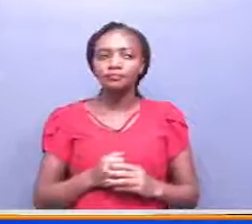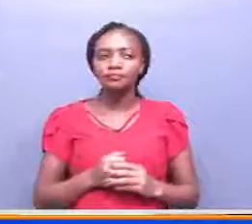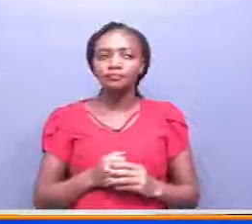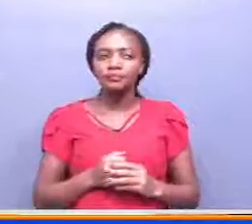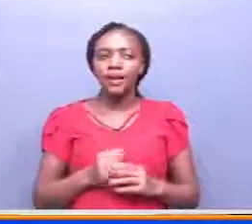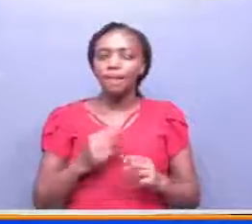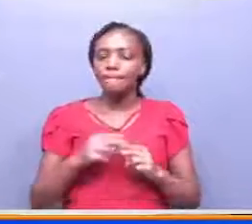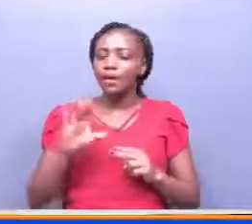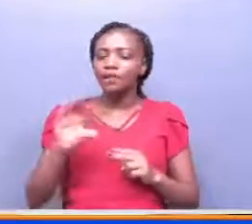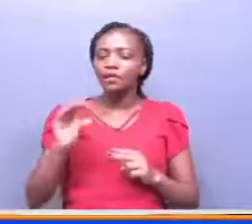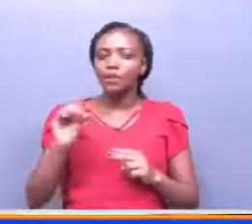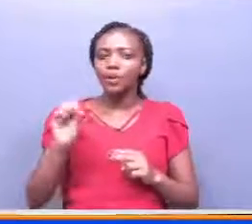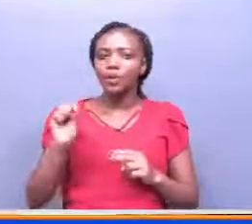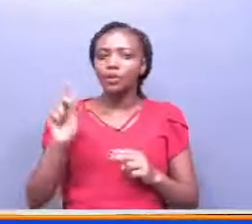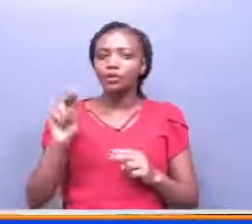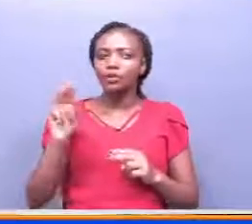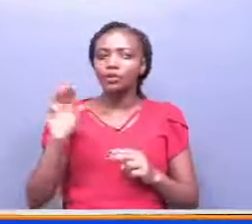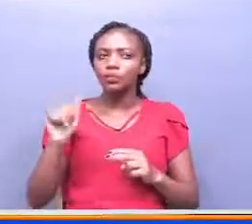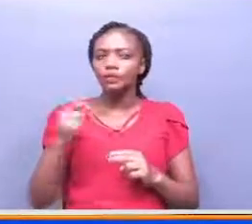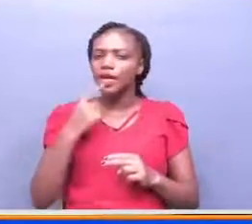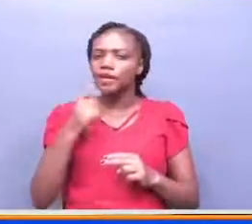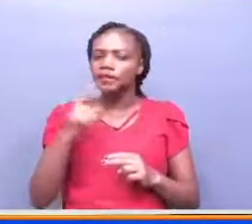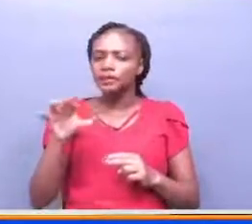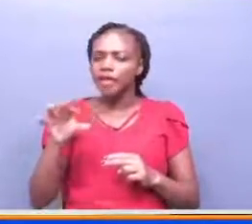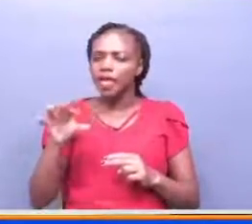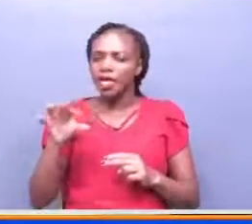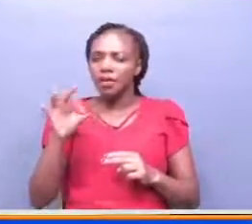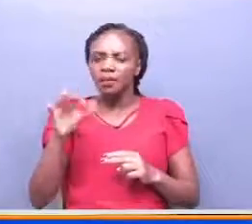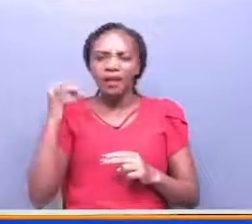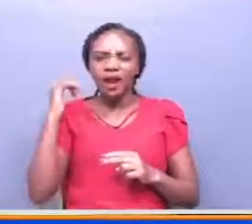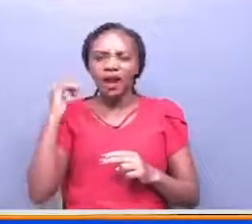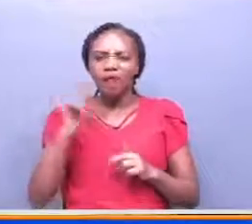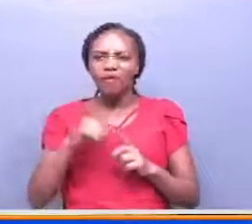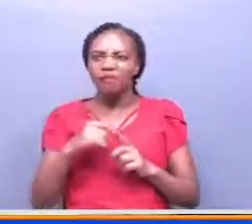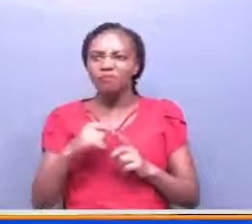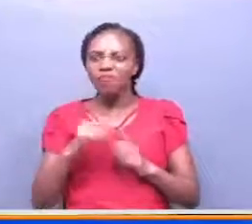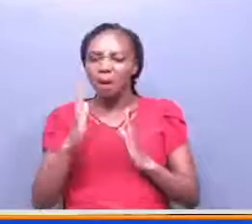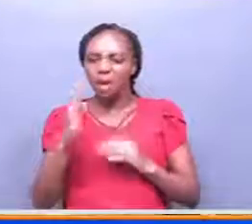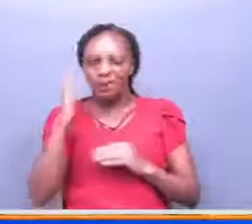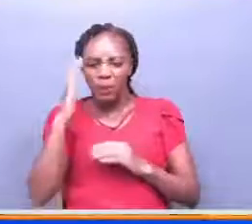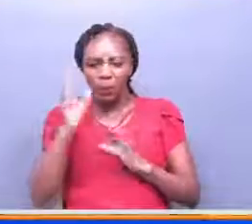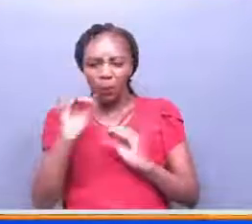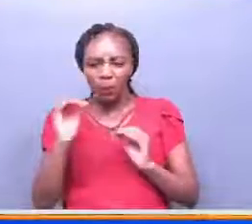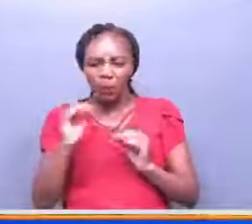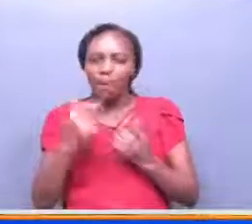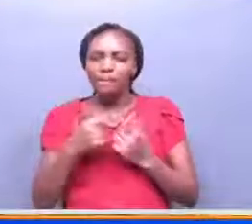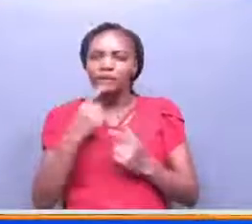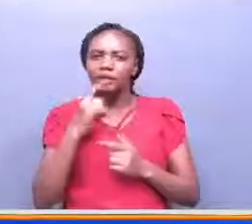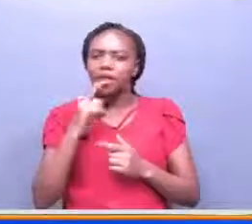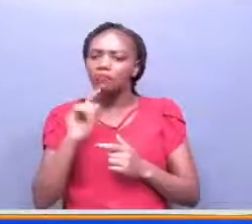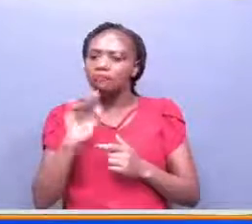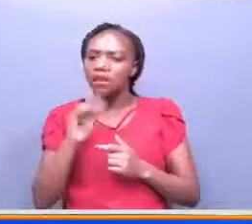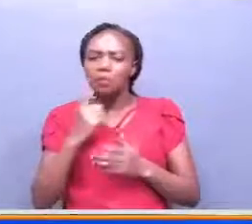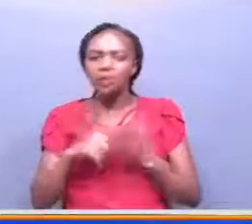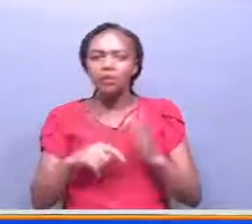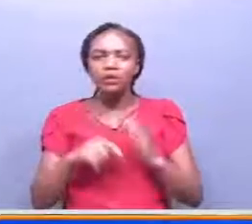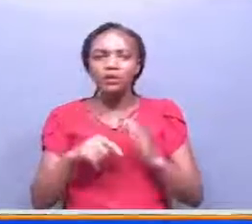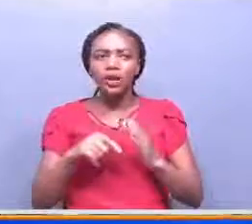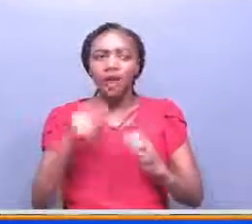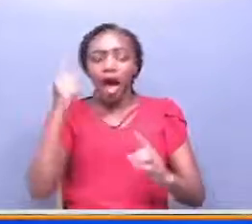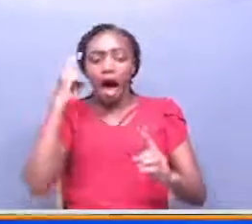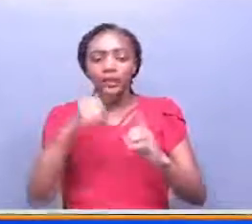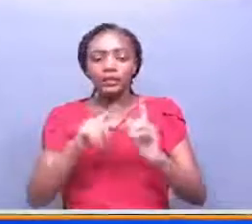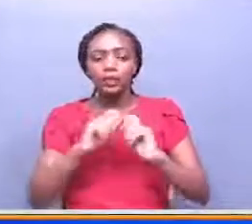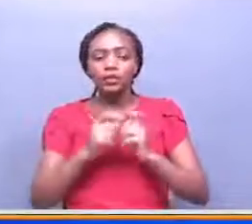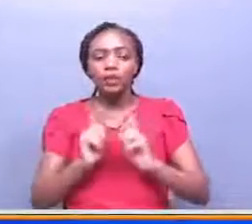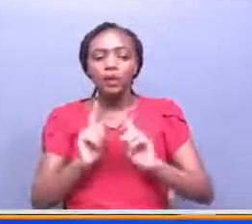Osumo narrates how he received a call from an unknown person telling him that the Azimio team will have lunch at his joint after